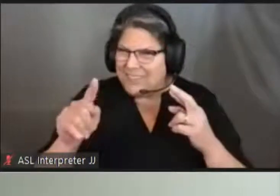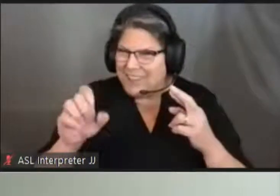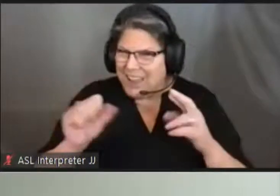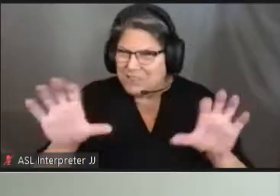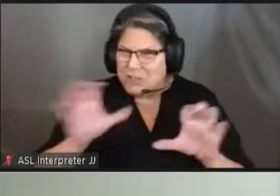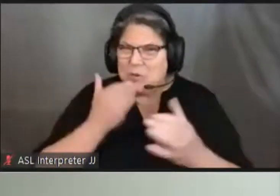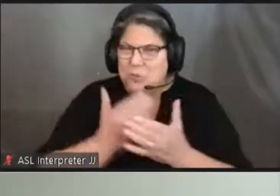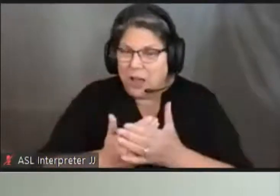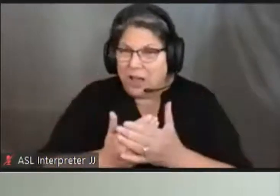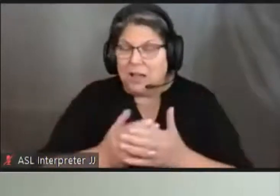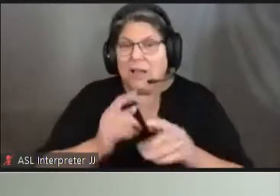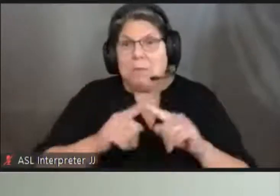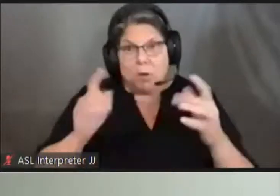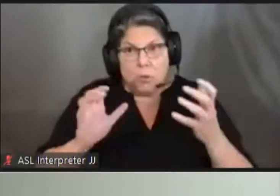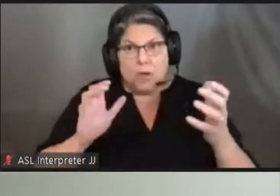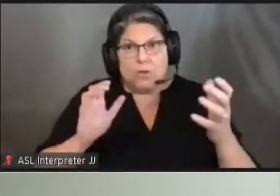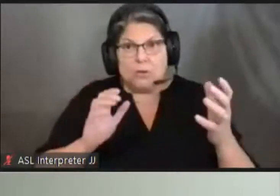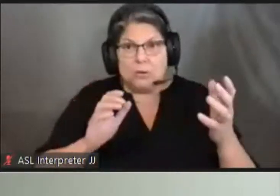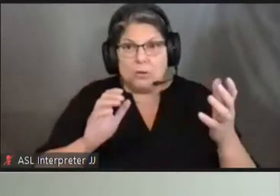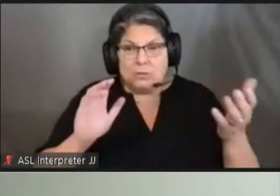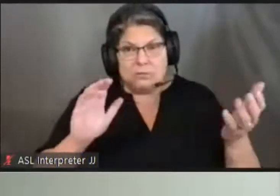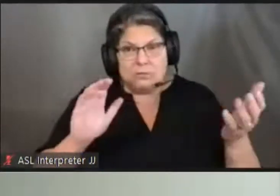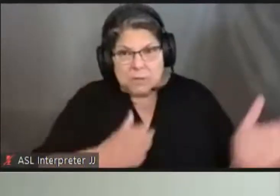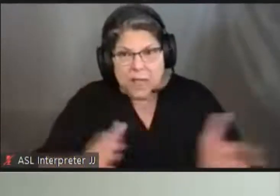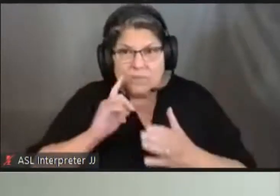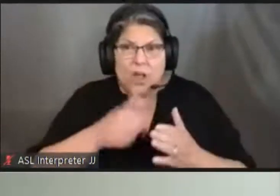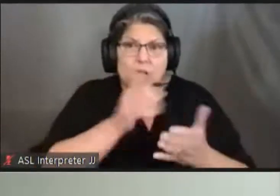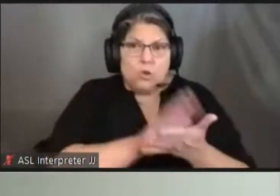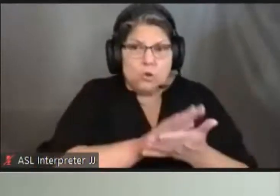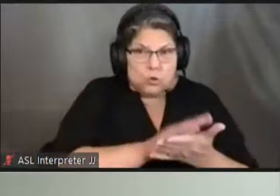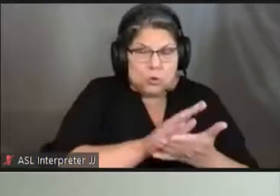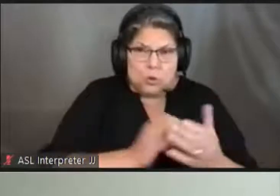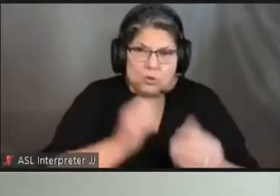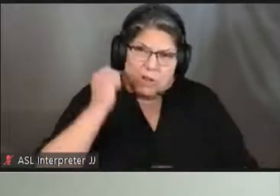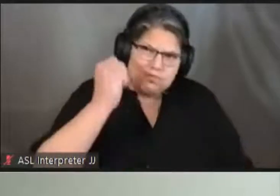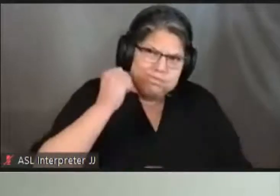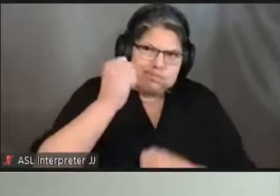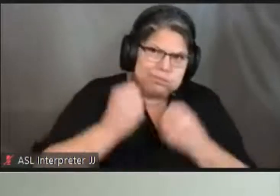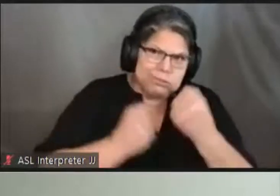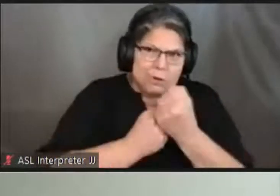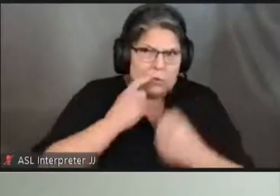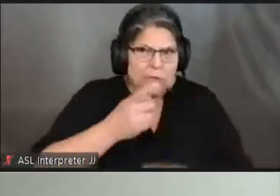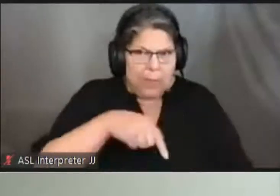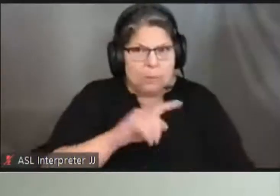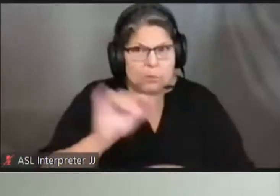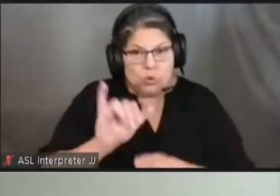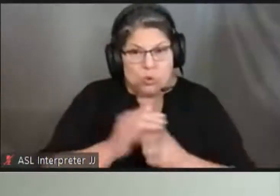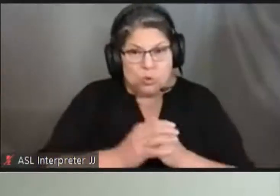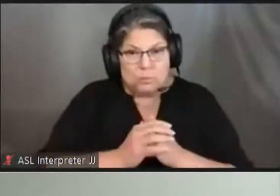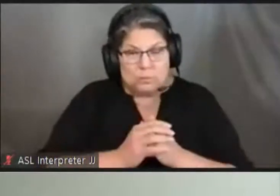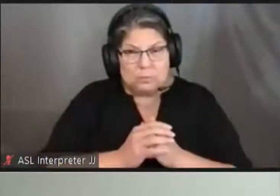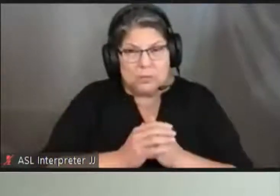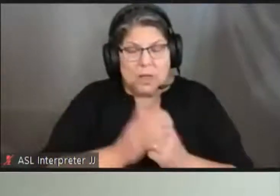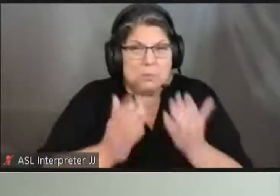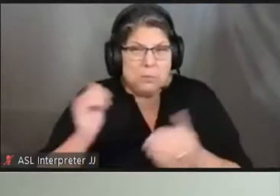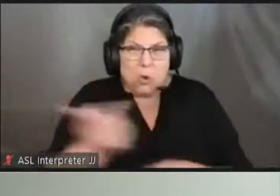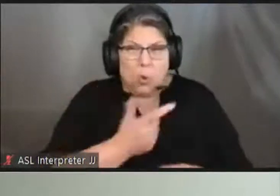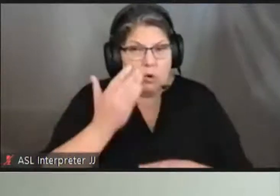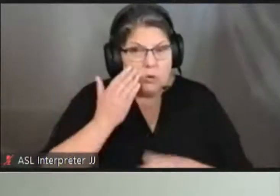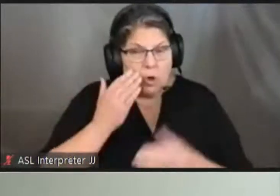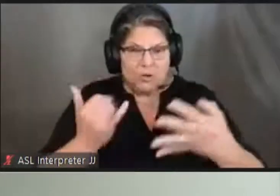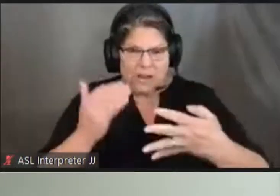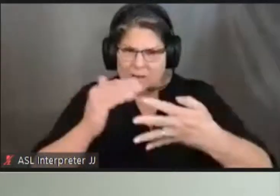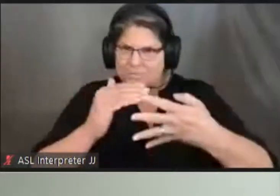from the other schools and root for them at the same time. We are now, probably everyone knows, in the red